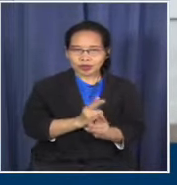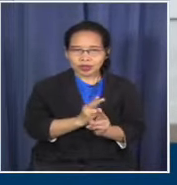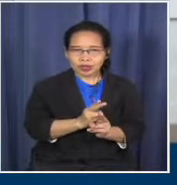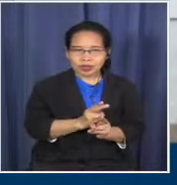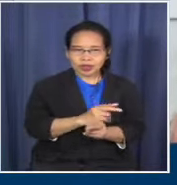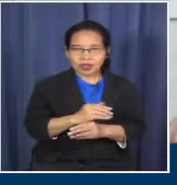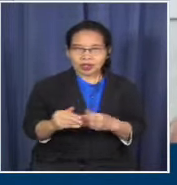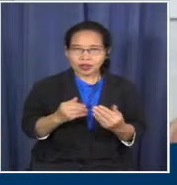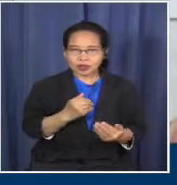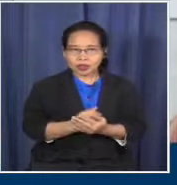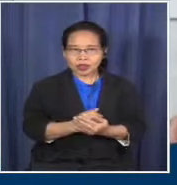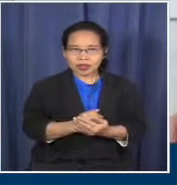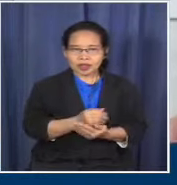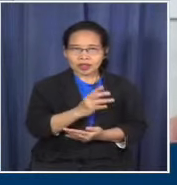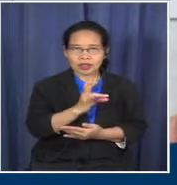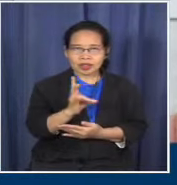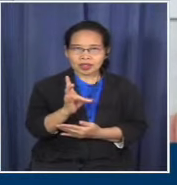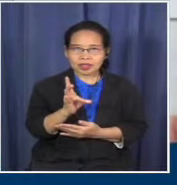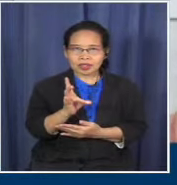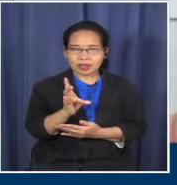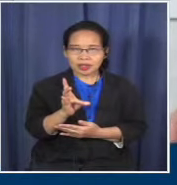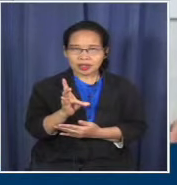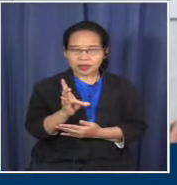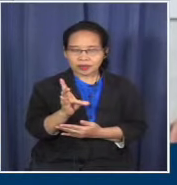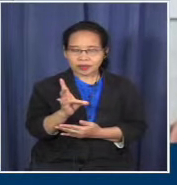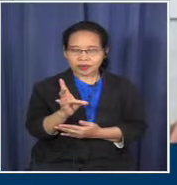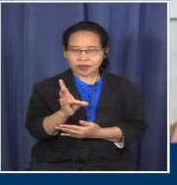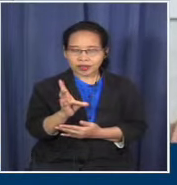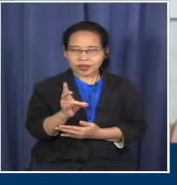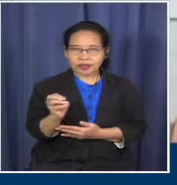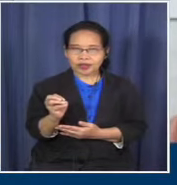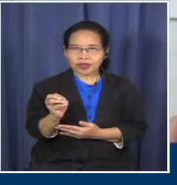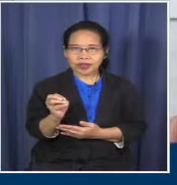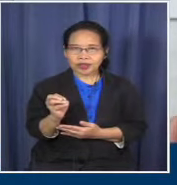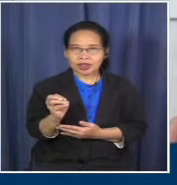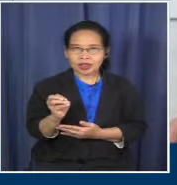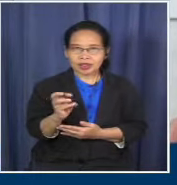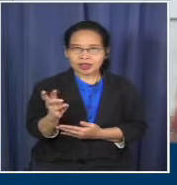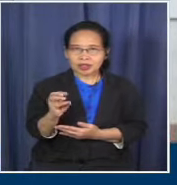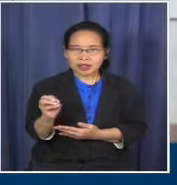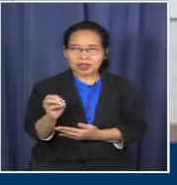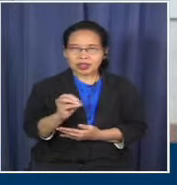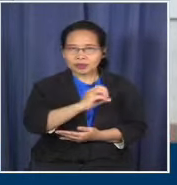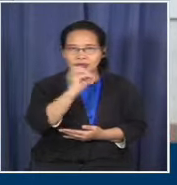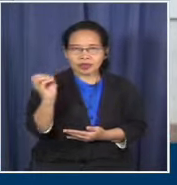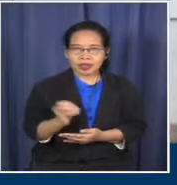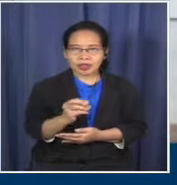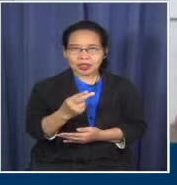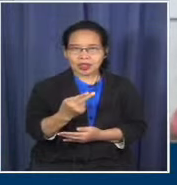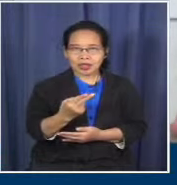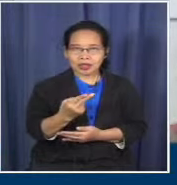The entire universe is composed of 60% of hydrogen.